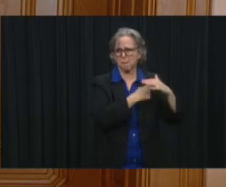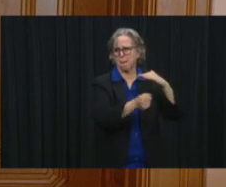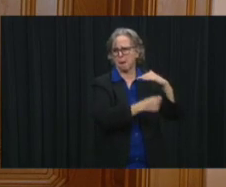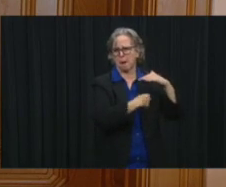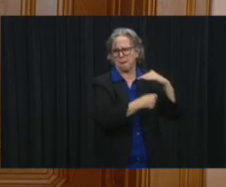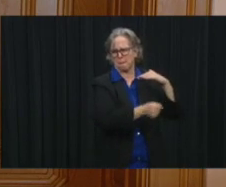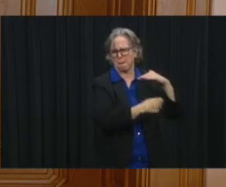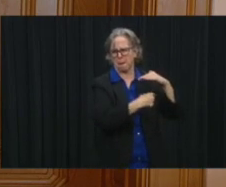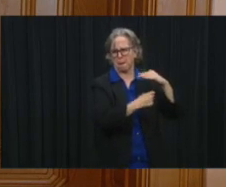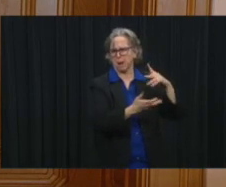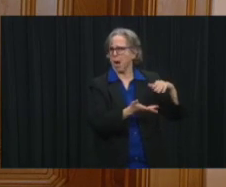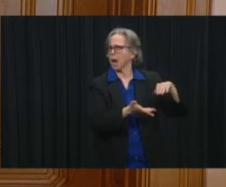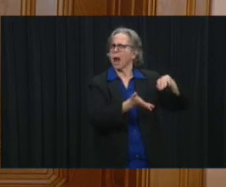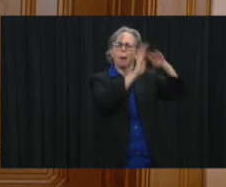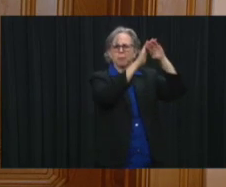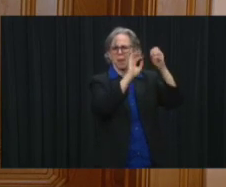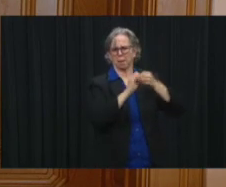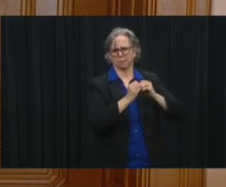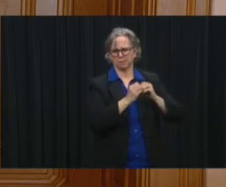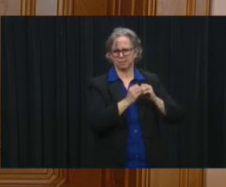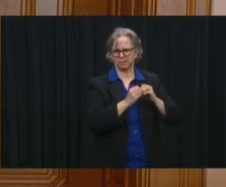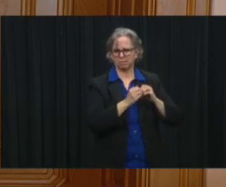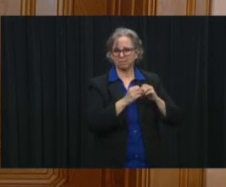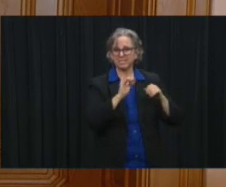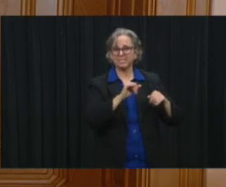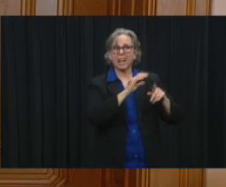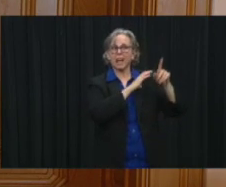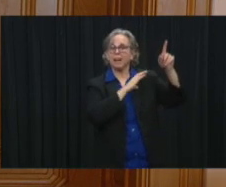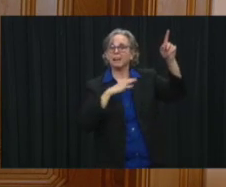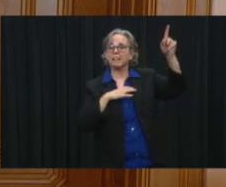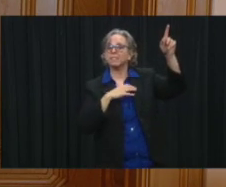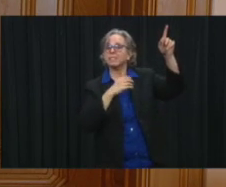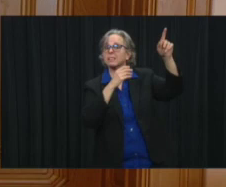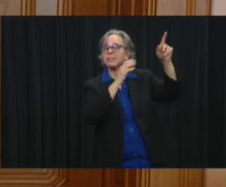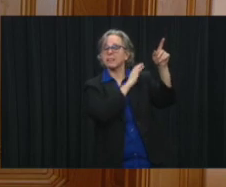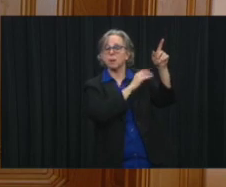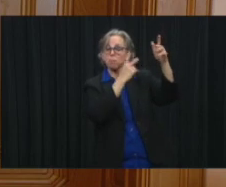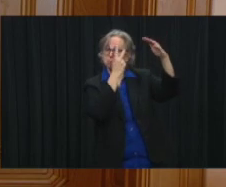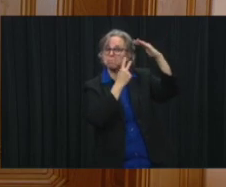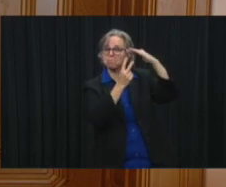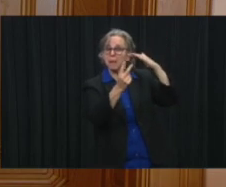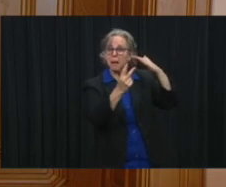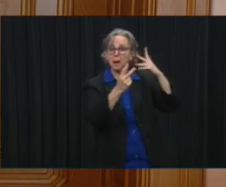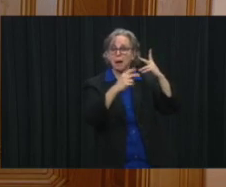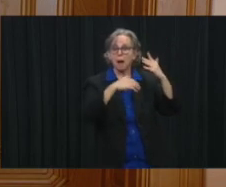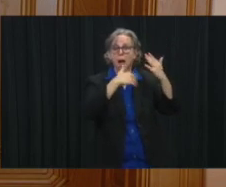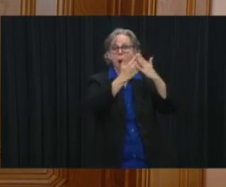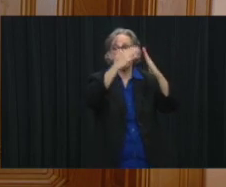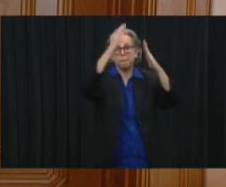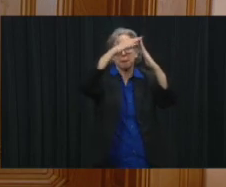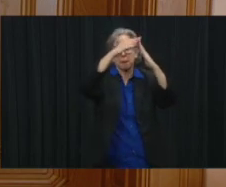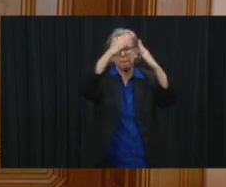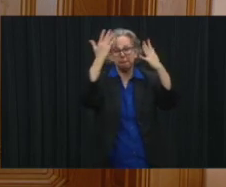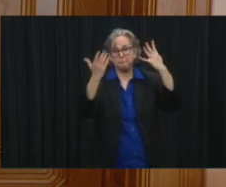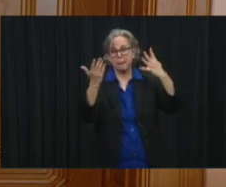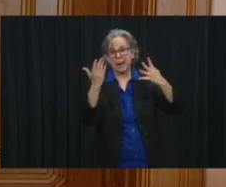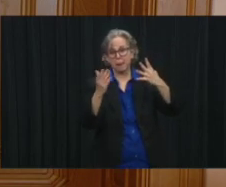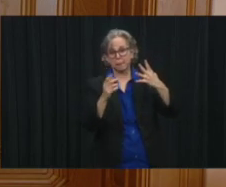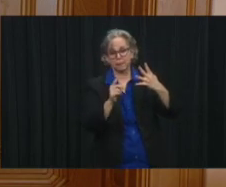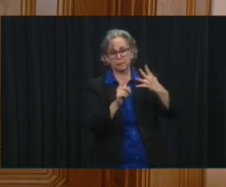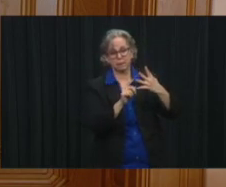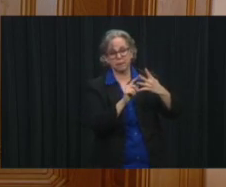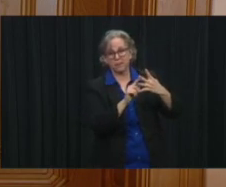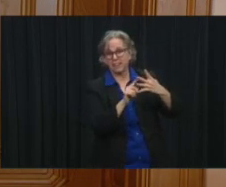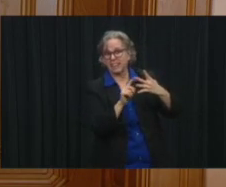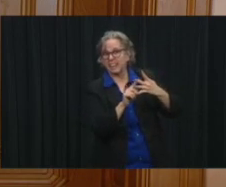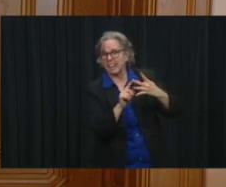They project that we may not hit the peak until now mid-May. Again, modeling is a science, it's an